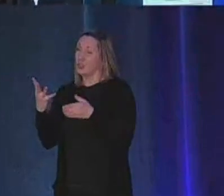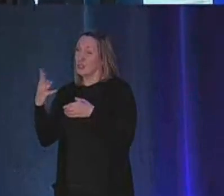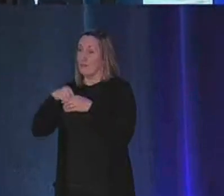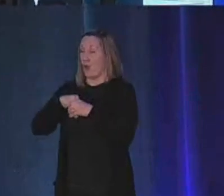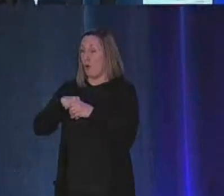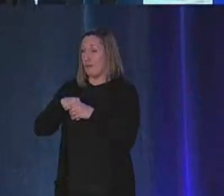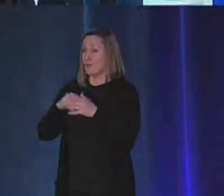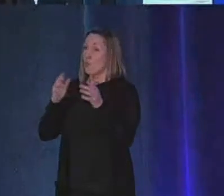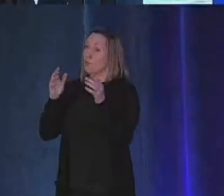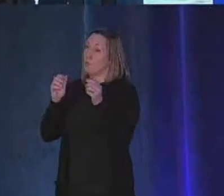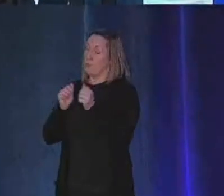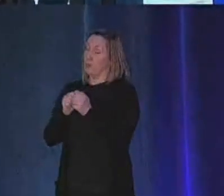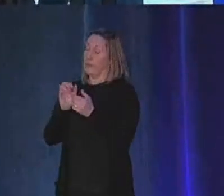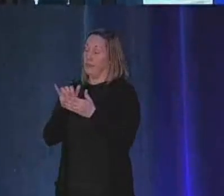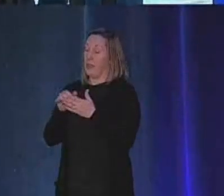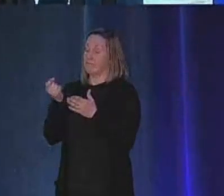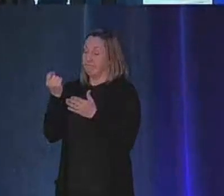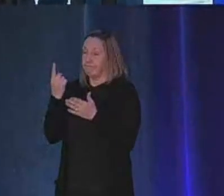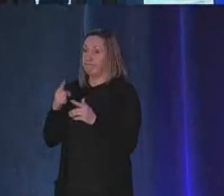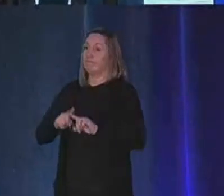involved with that, but